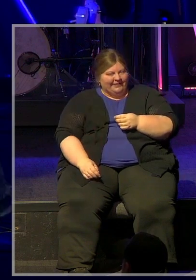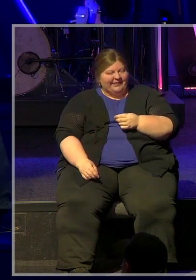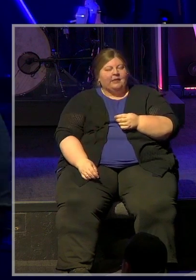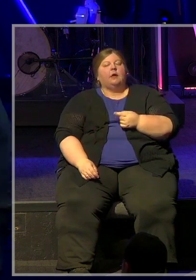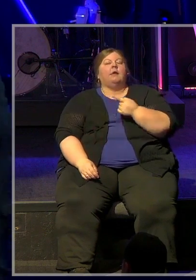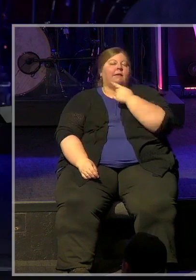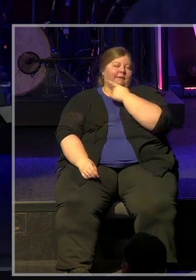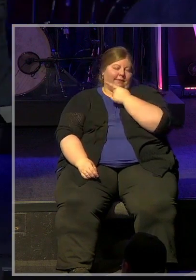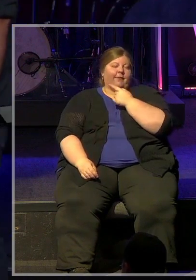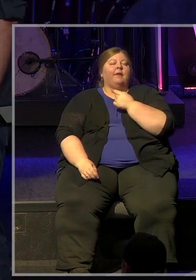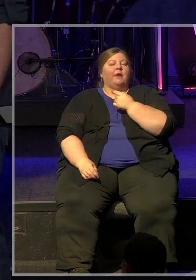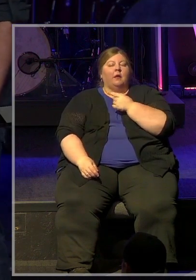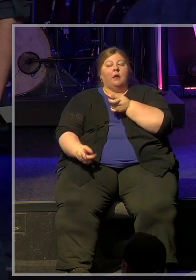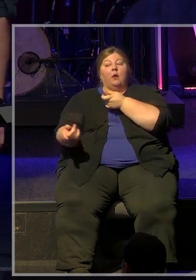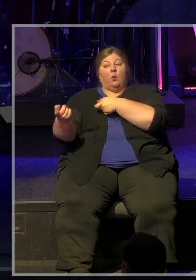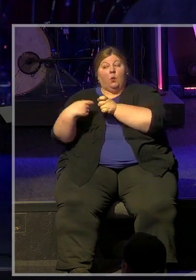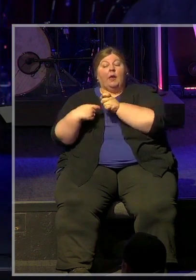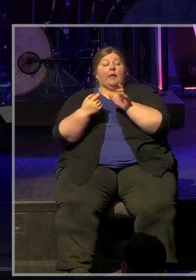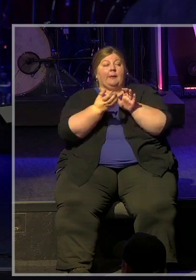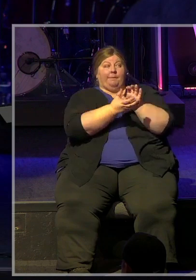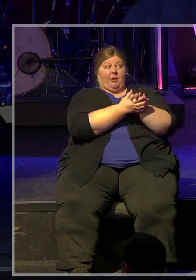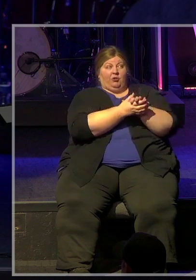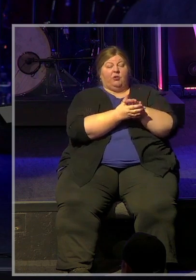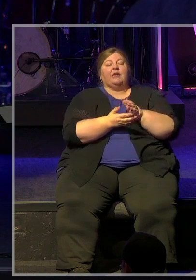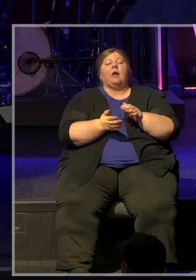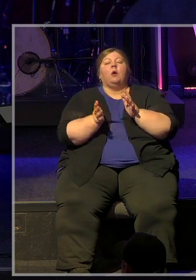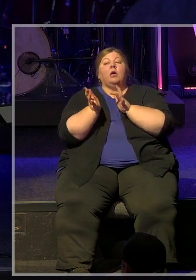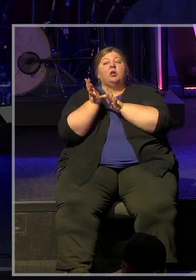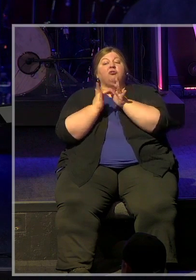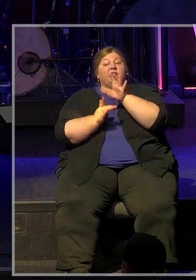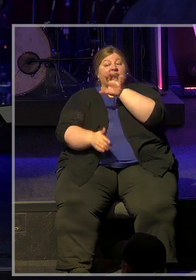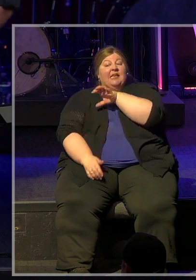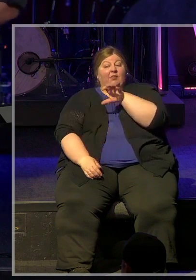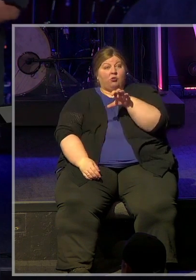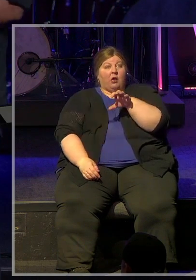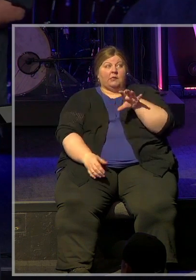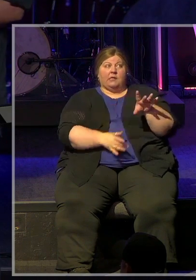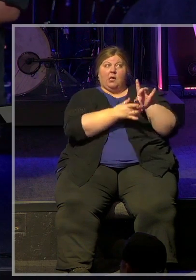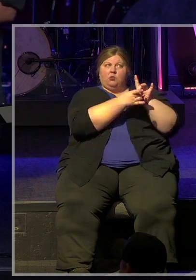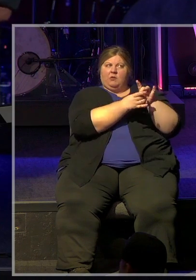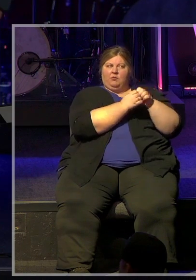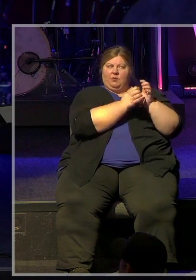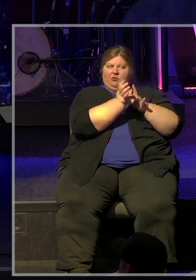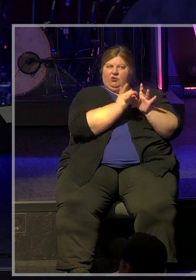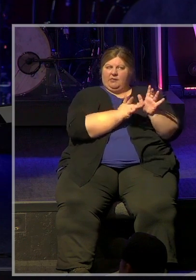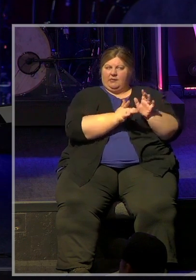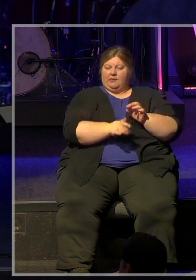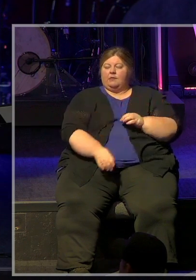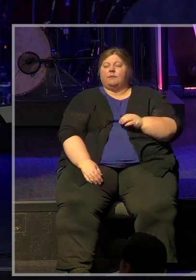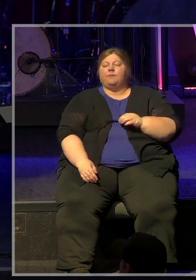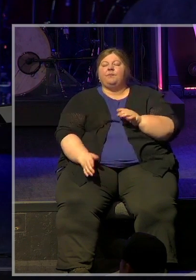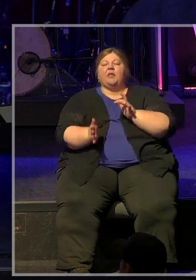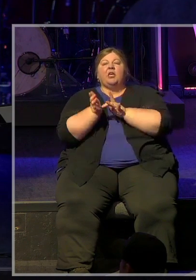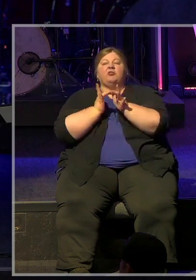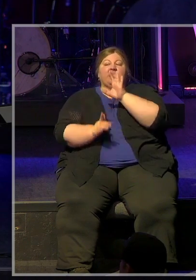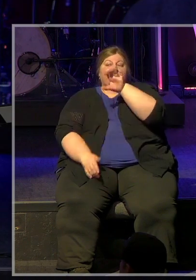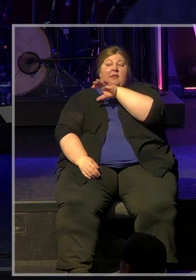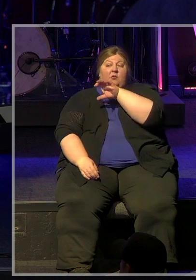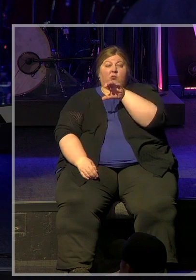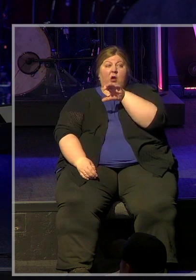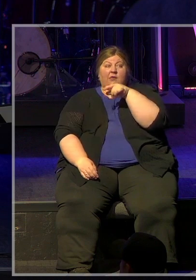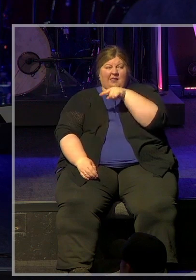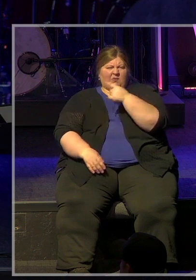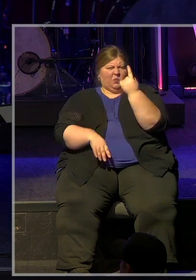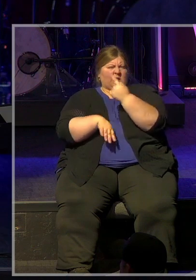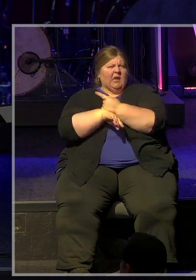at this. Let's substitute wedding and marriage to now Jesus on the cross and a relationship with Jesus. Jesus on the cross was a